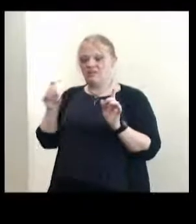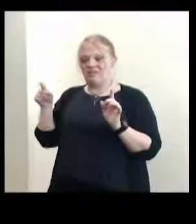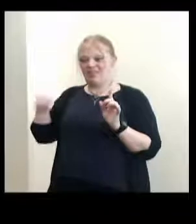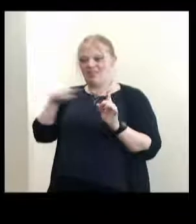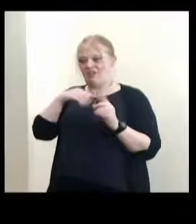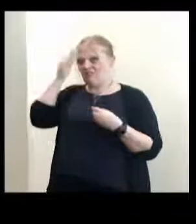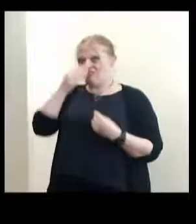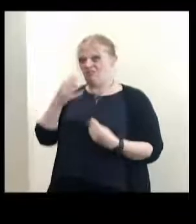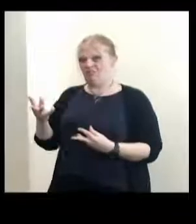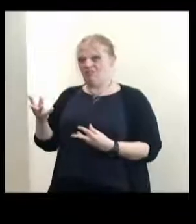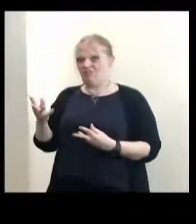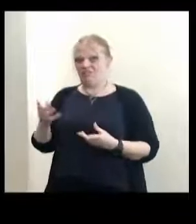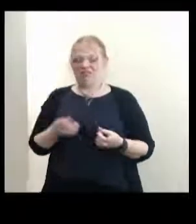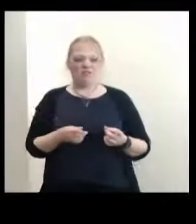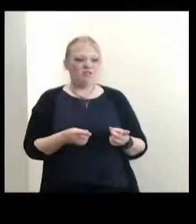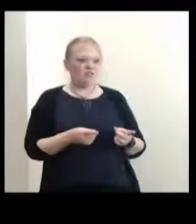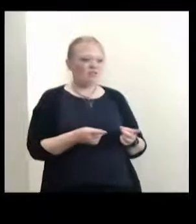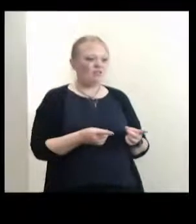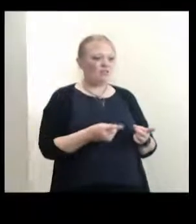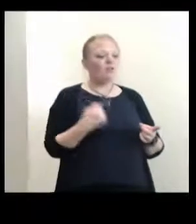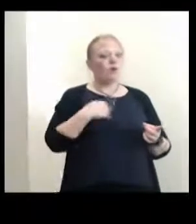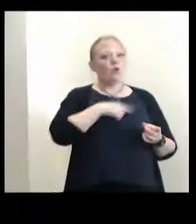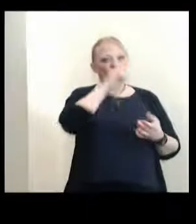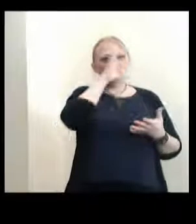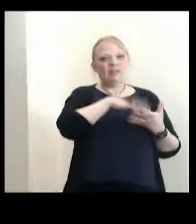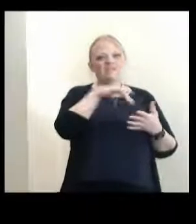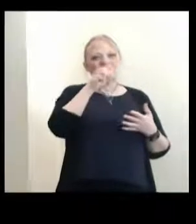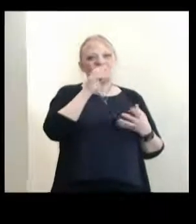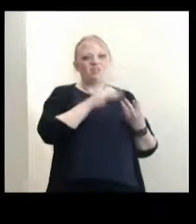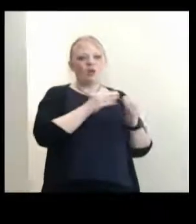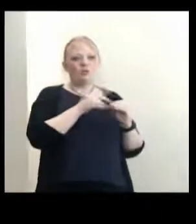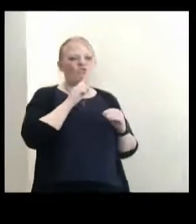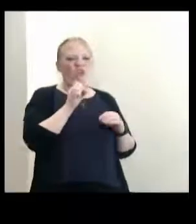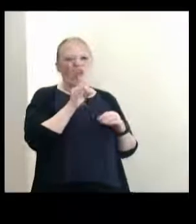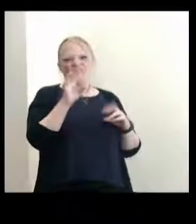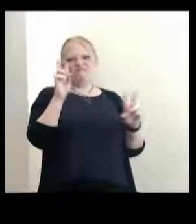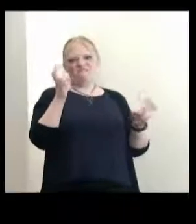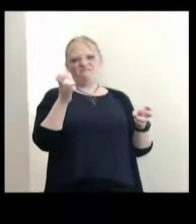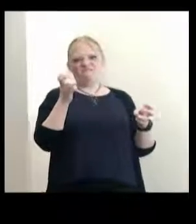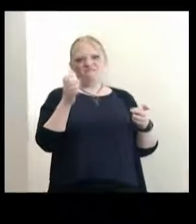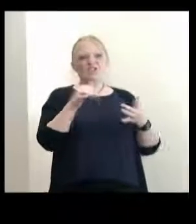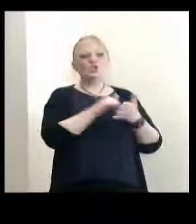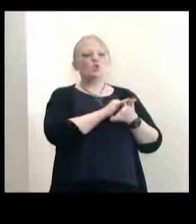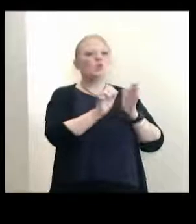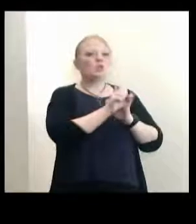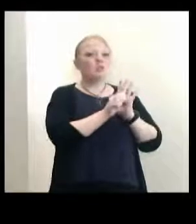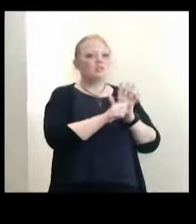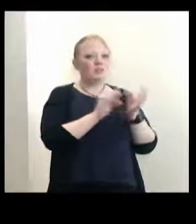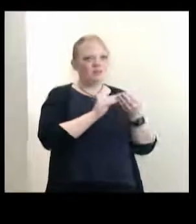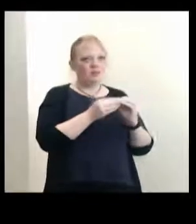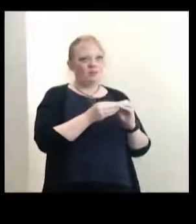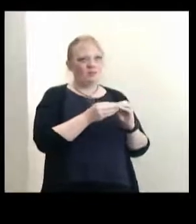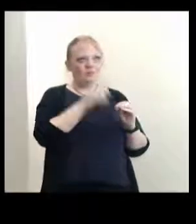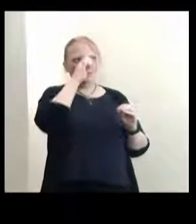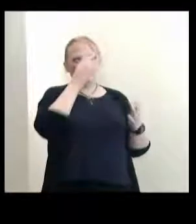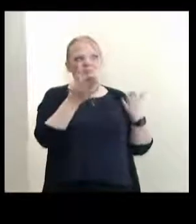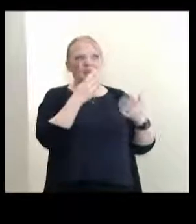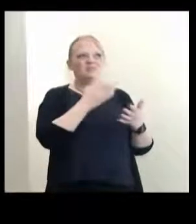Tonawanda Seneca Band? We do believe that these numbers are off. These are the numbers that are received by New York State. We do think there may be some